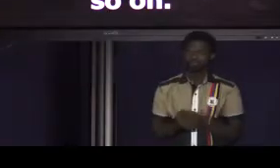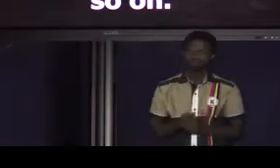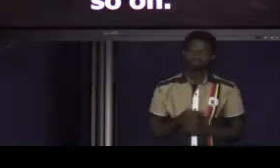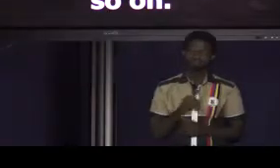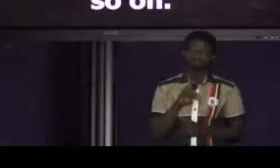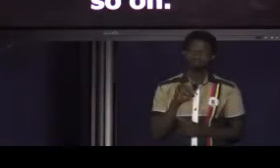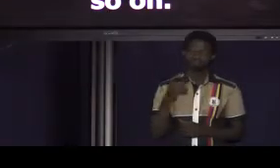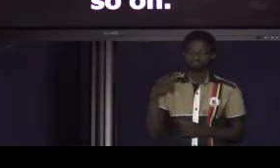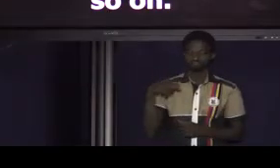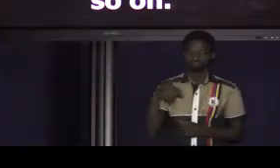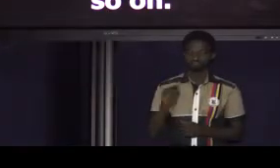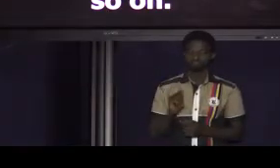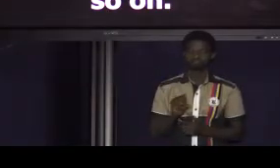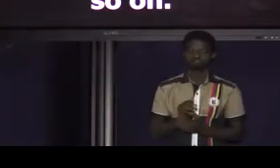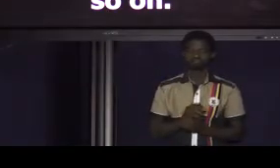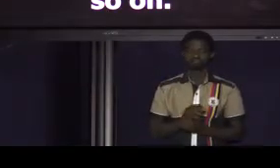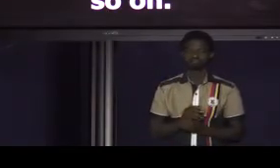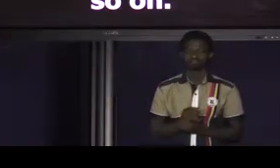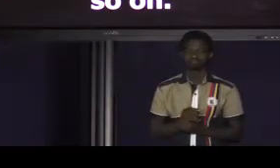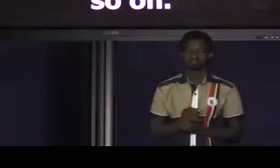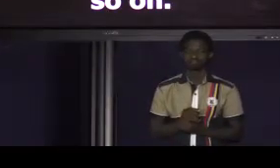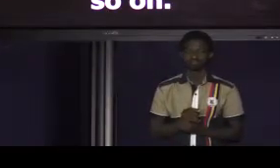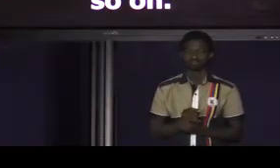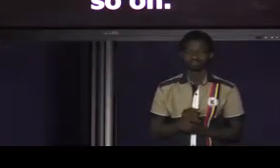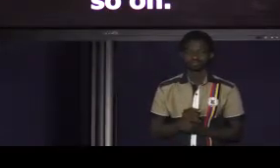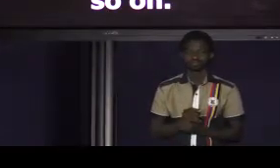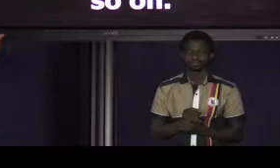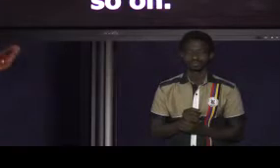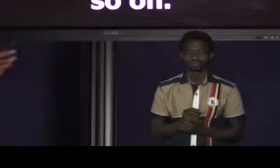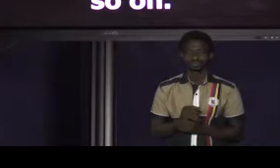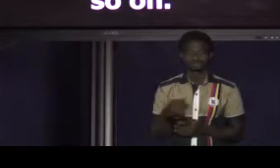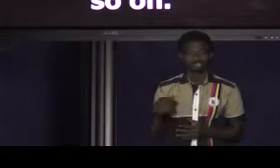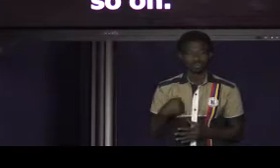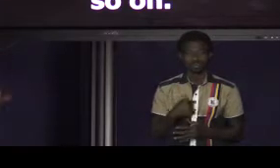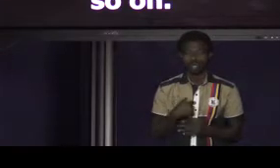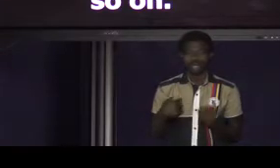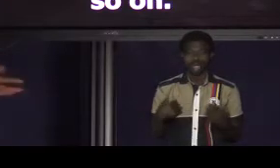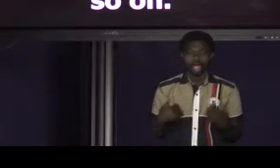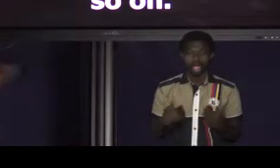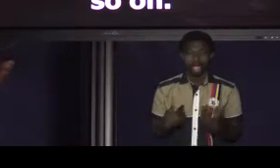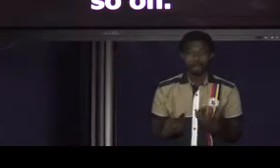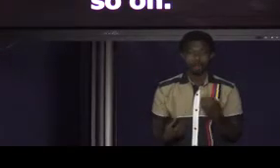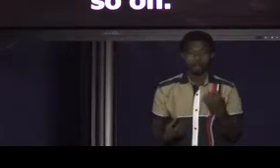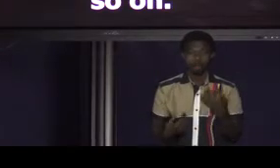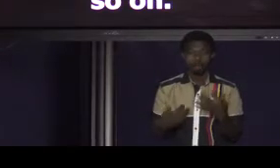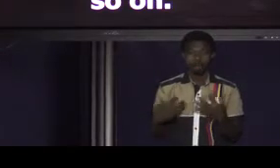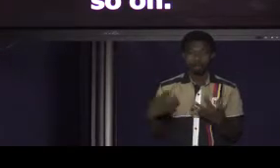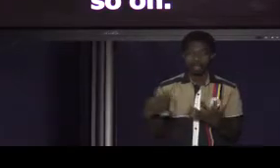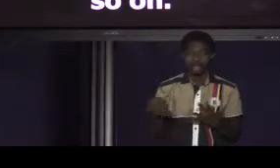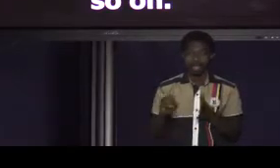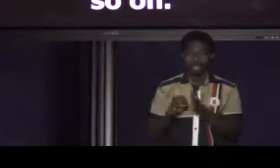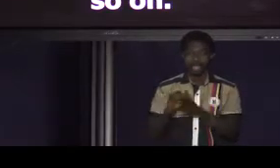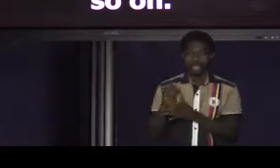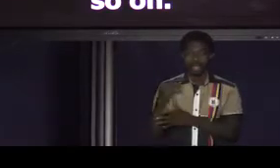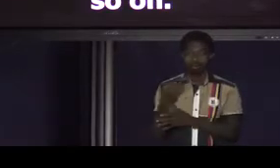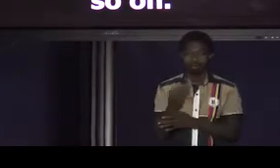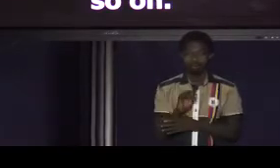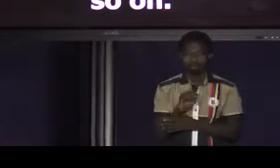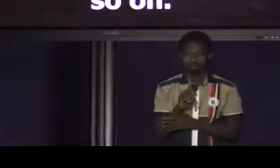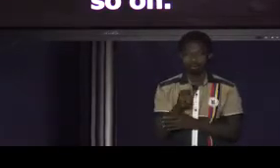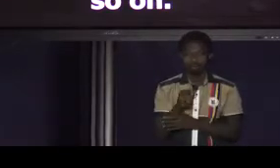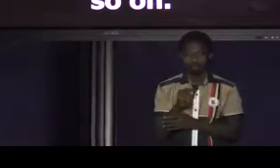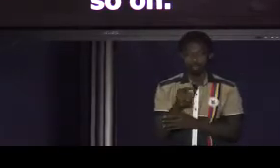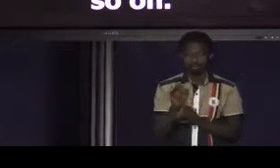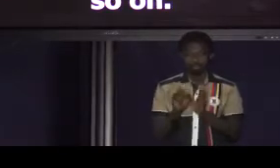question mark. Question mark. We have many other examples of